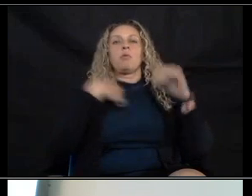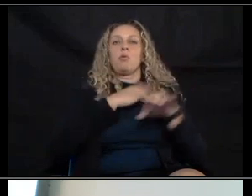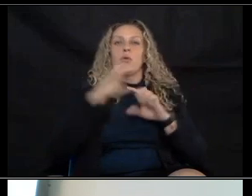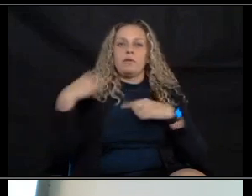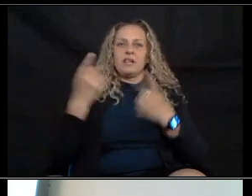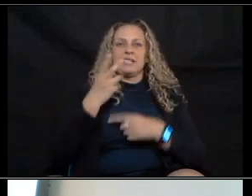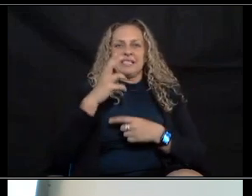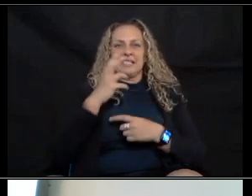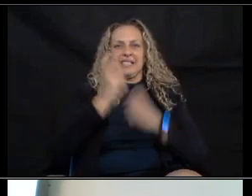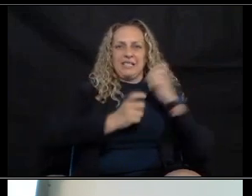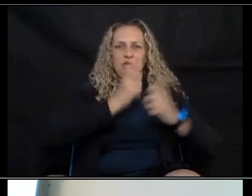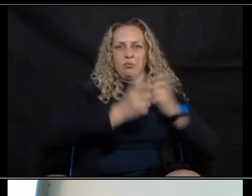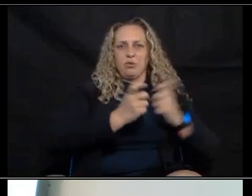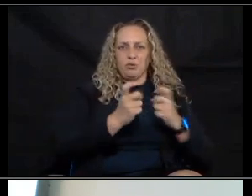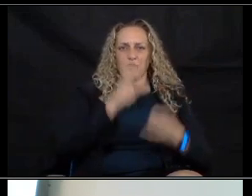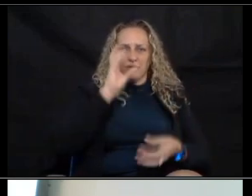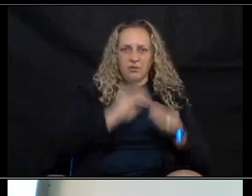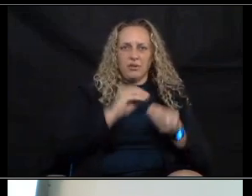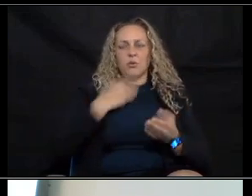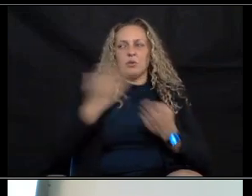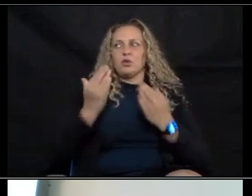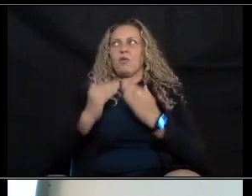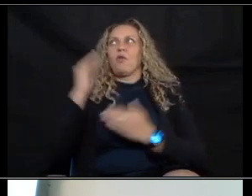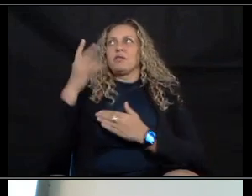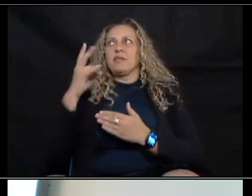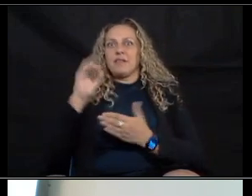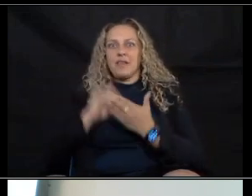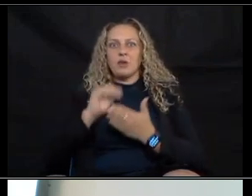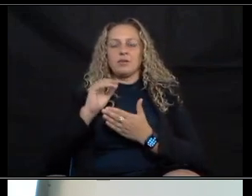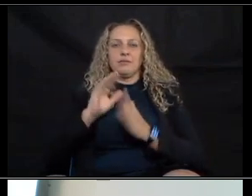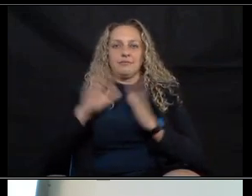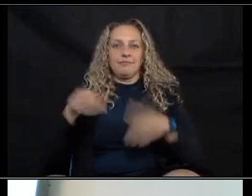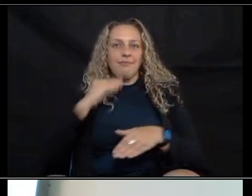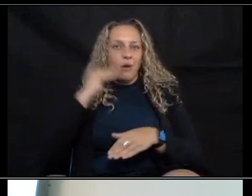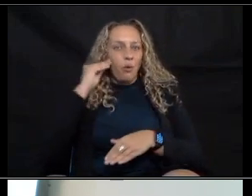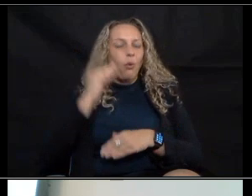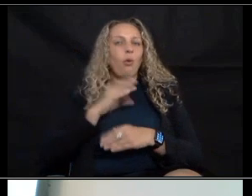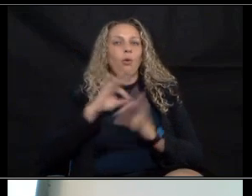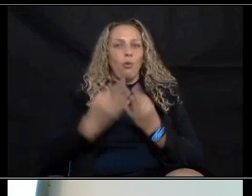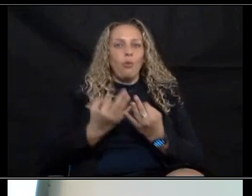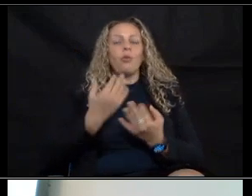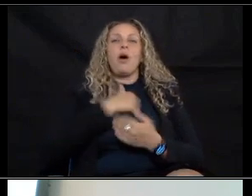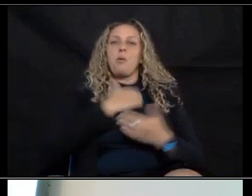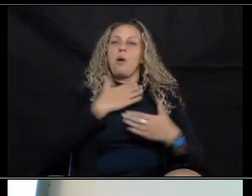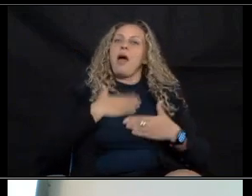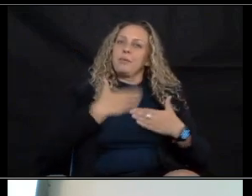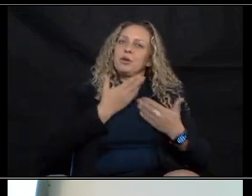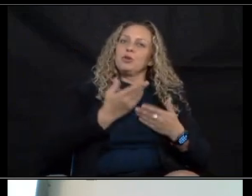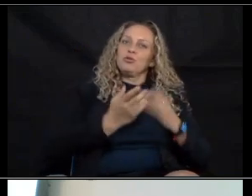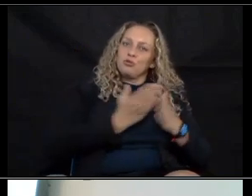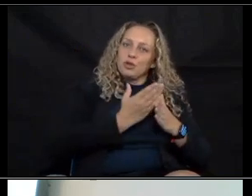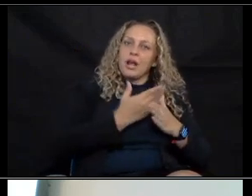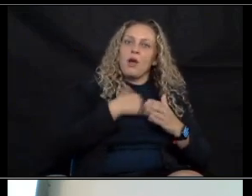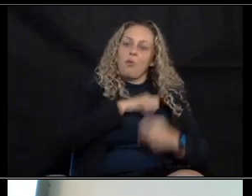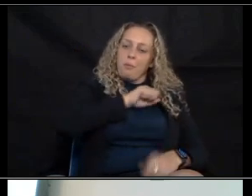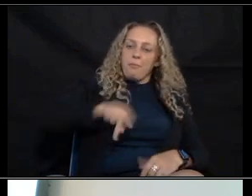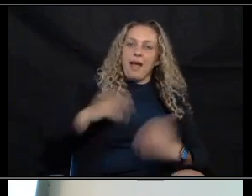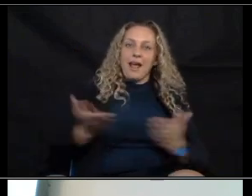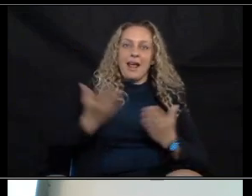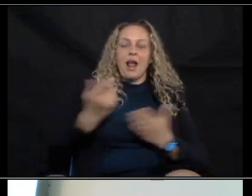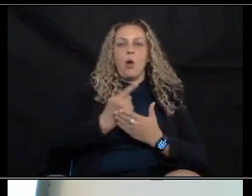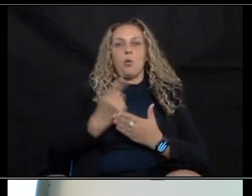16 distributions together, served over 17,000 households, and we are happy to share that we will be returning to